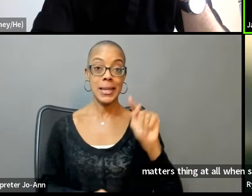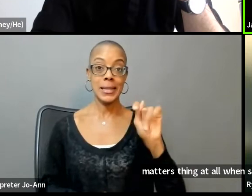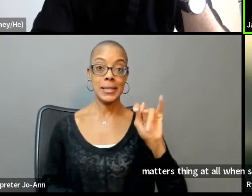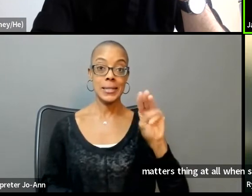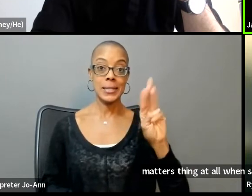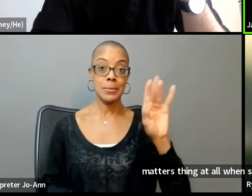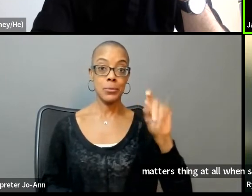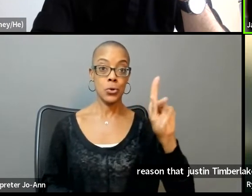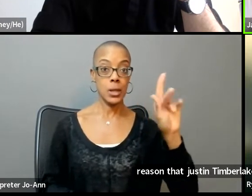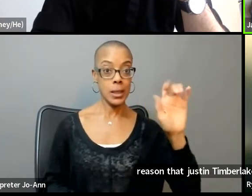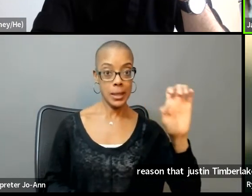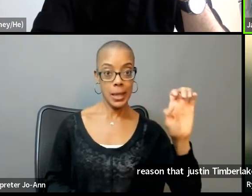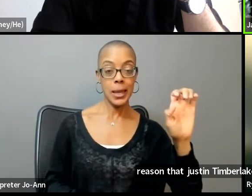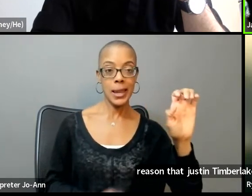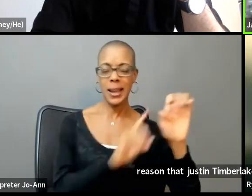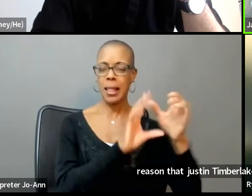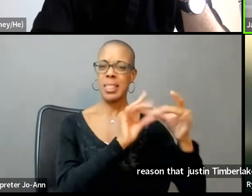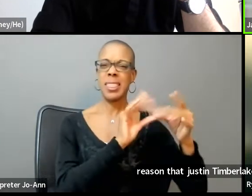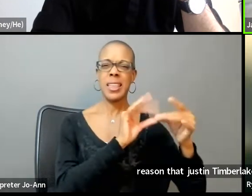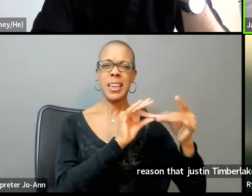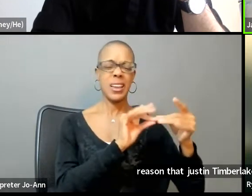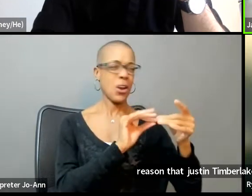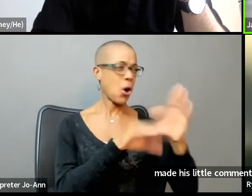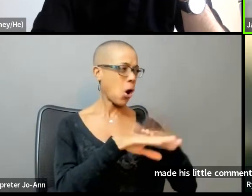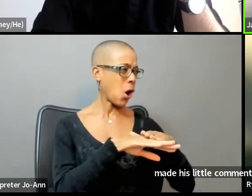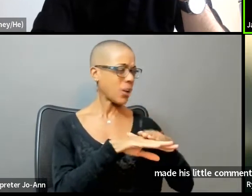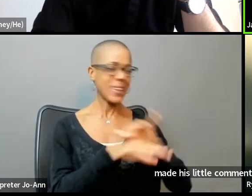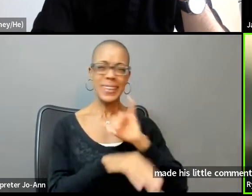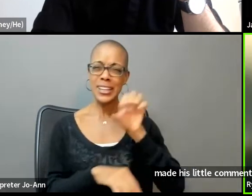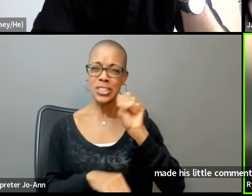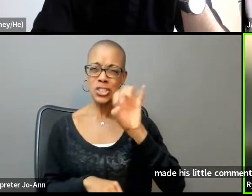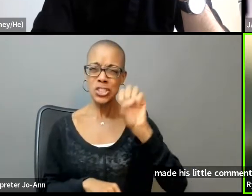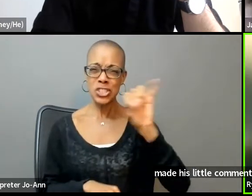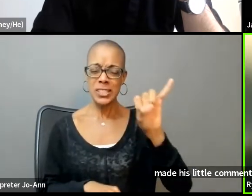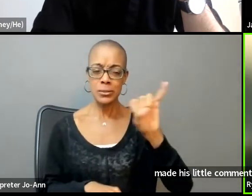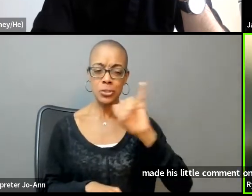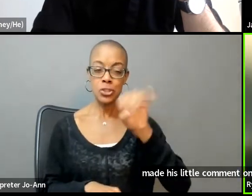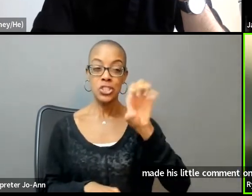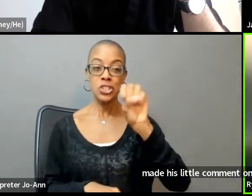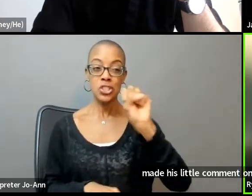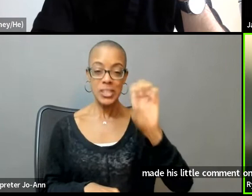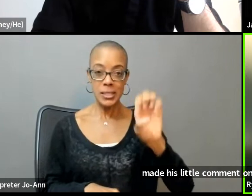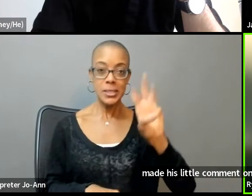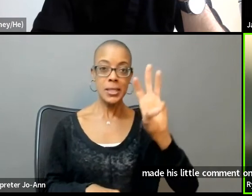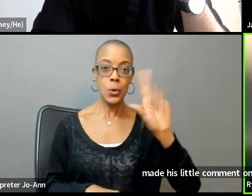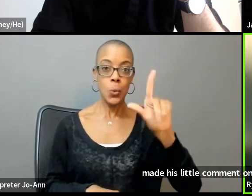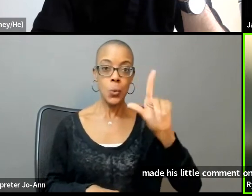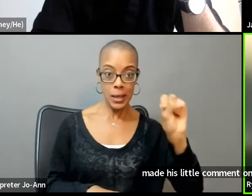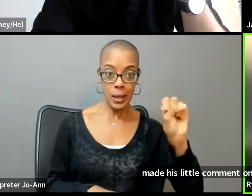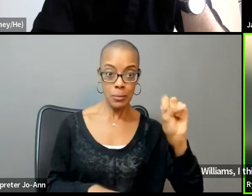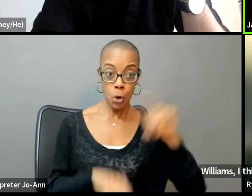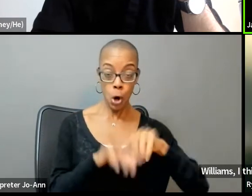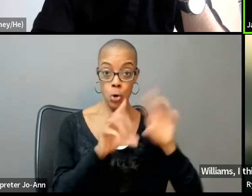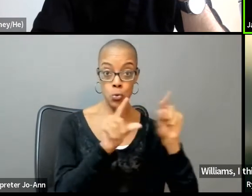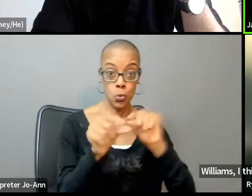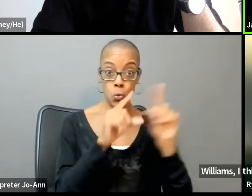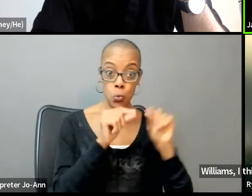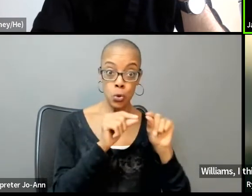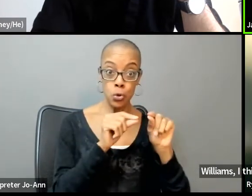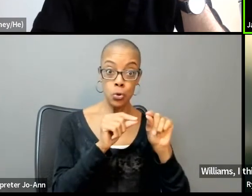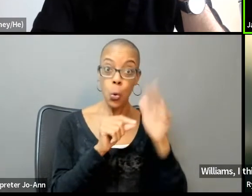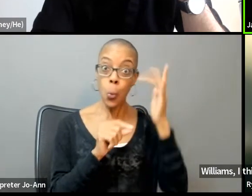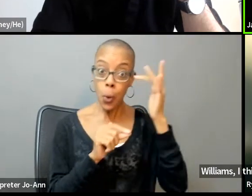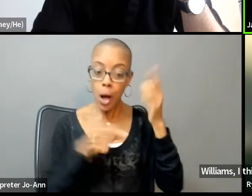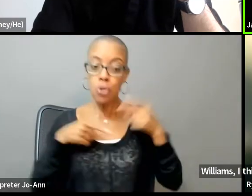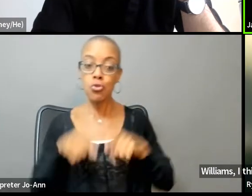comment on Jesse Williams, I think is his name, on his thing on Twitter, is because during Black